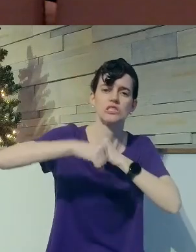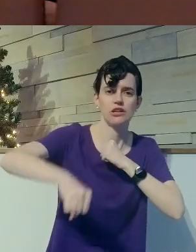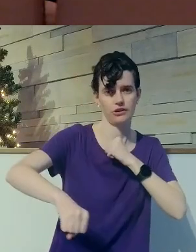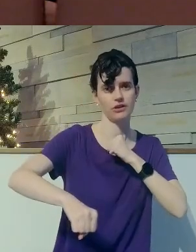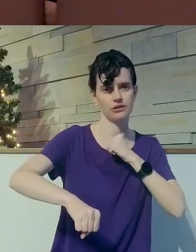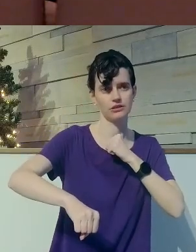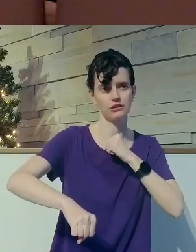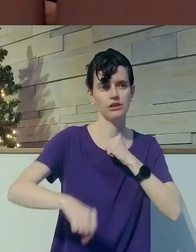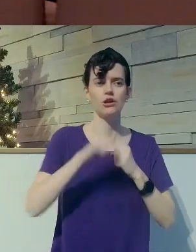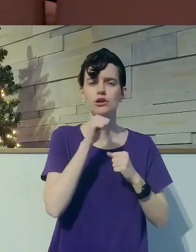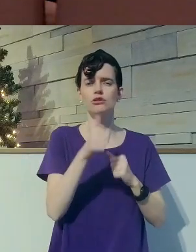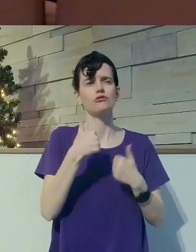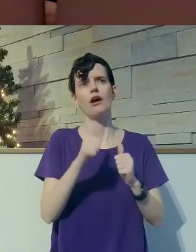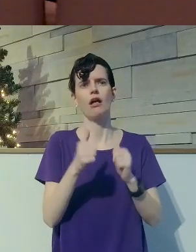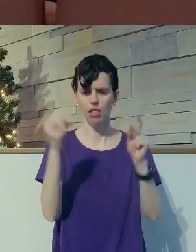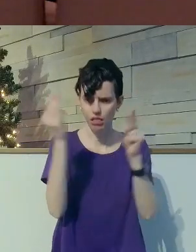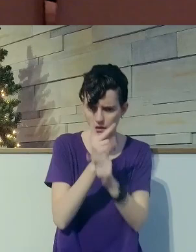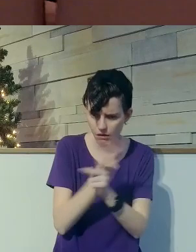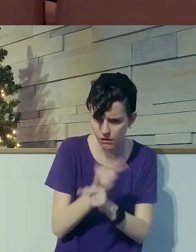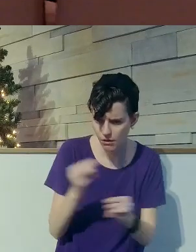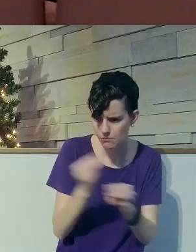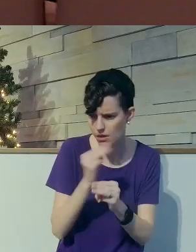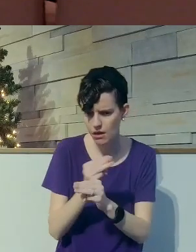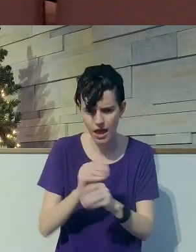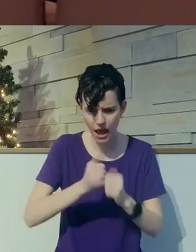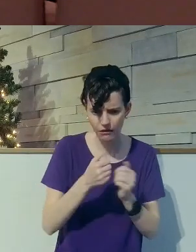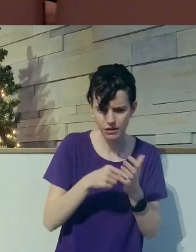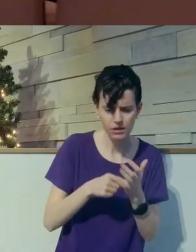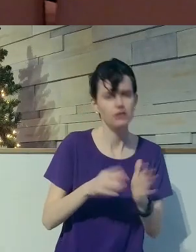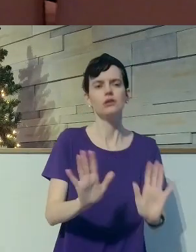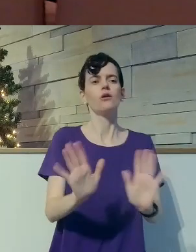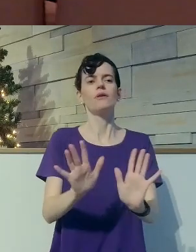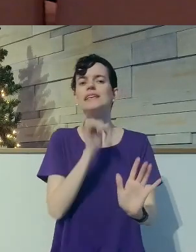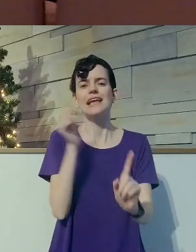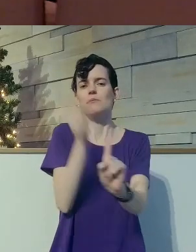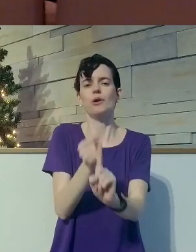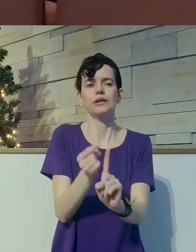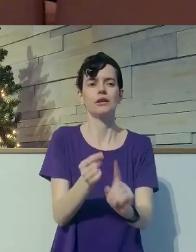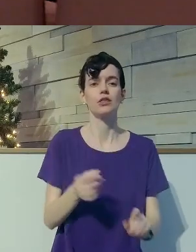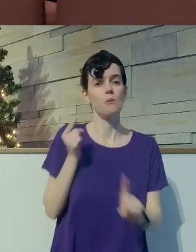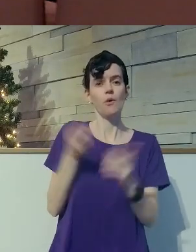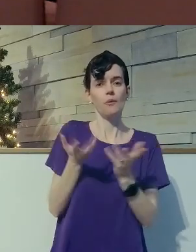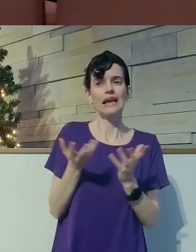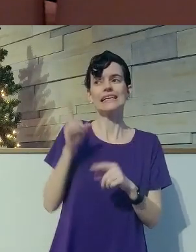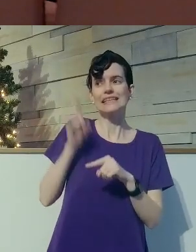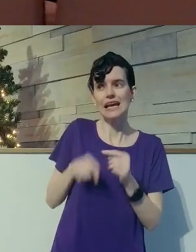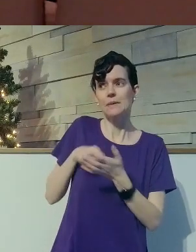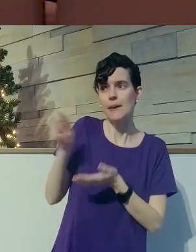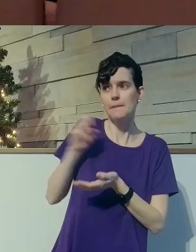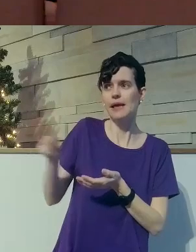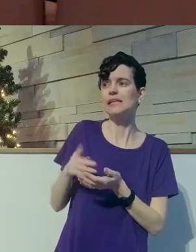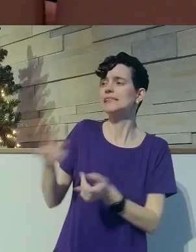here. Don't try to figure out how this servant could have gotten into so much debt. That's not the point. The point is he couldn't pay it back. "Please just